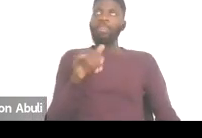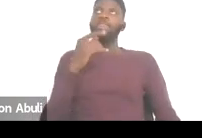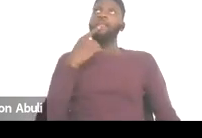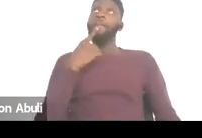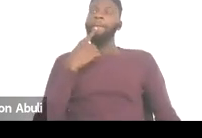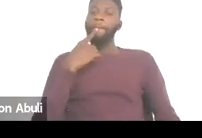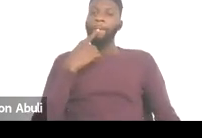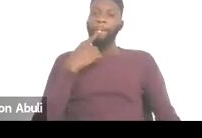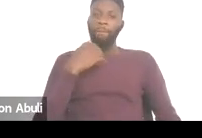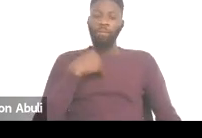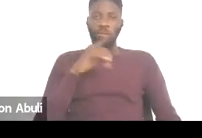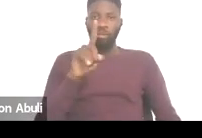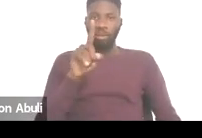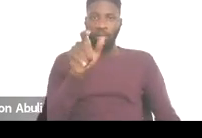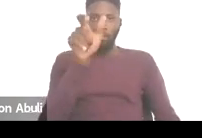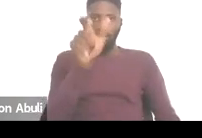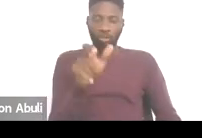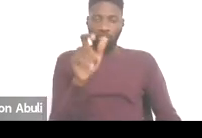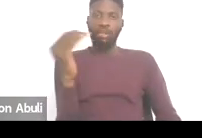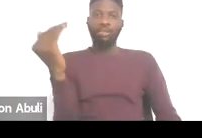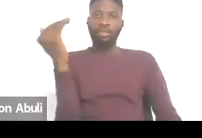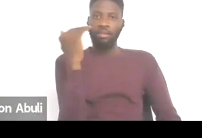there is one person here that is asking